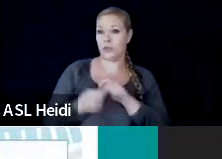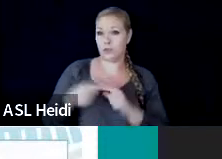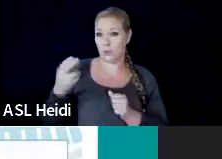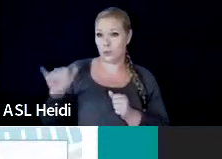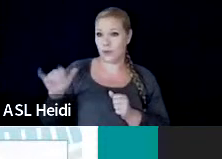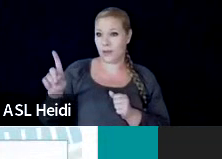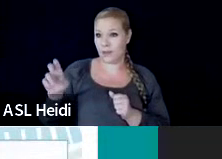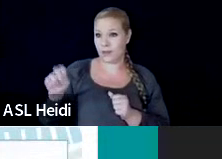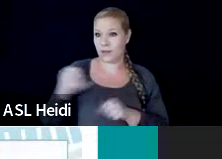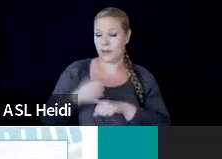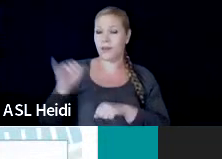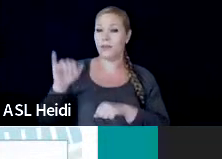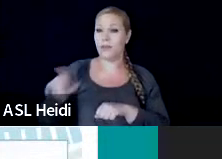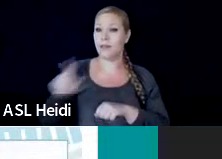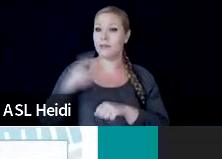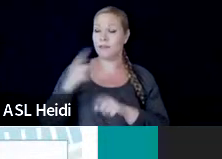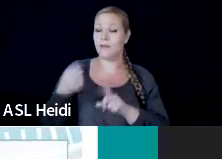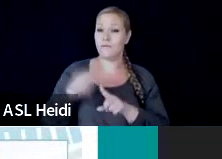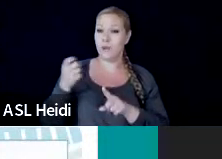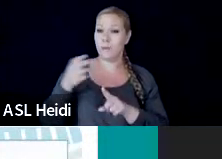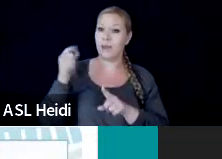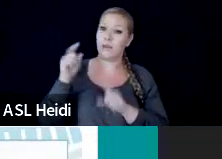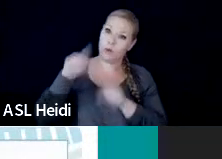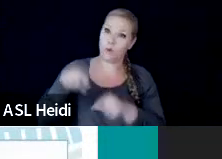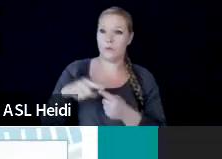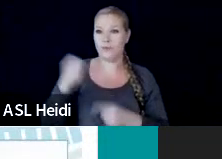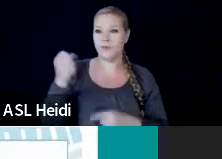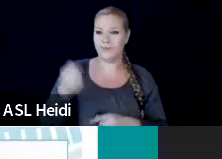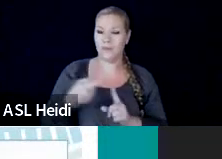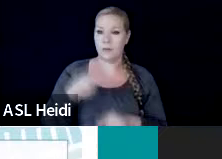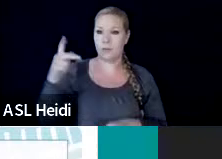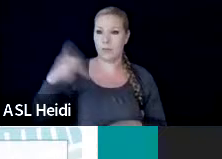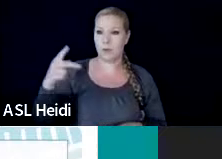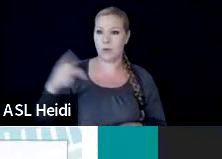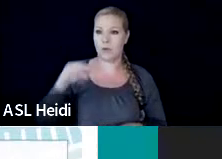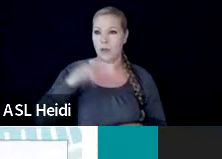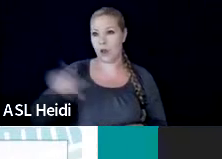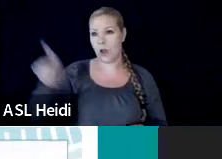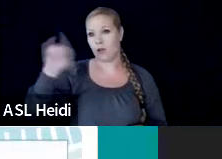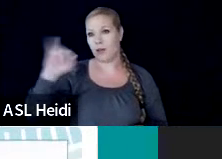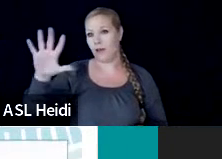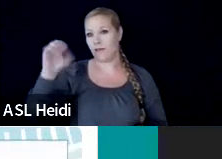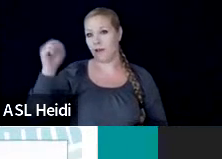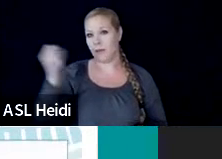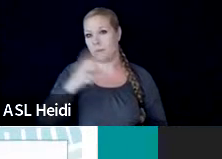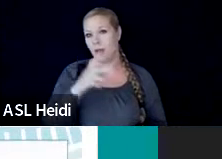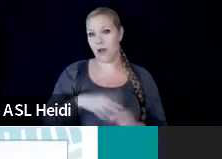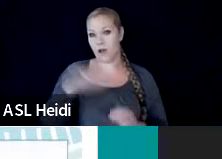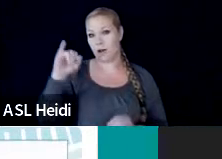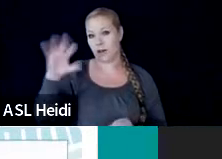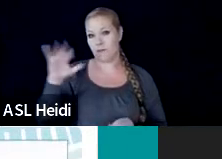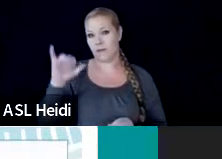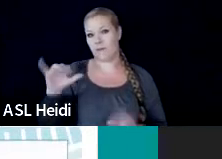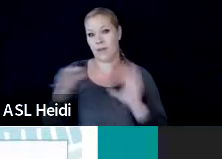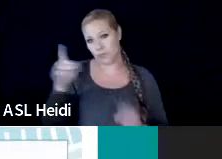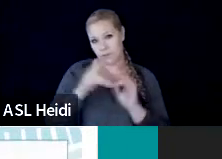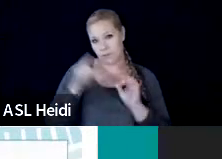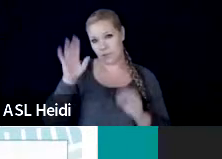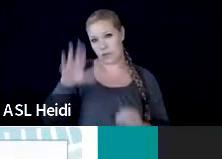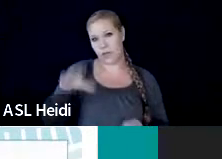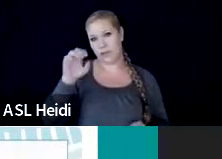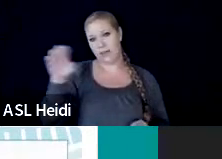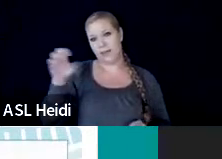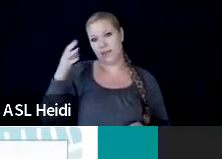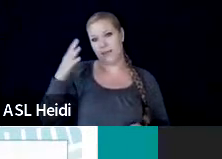come to and from the south in the Portland area off of I-5 and back onto I-5. Those connect over, like Brad mentioned, to